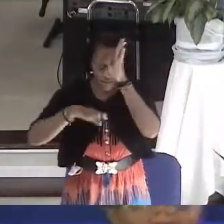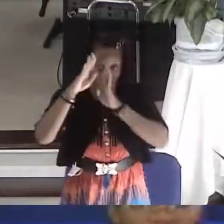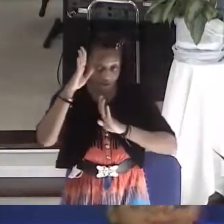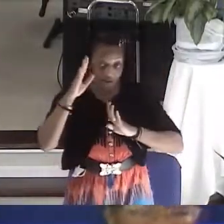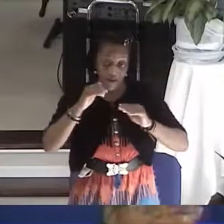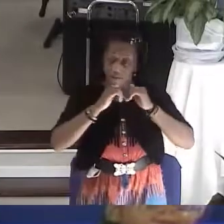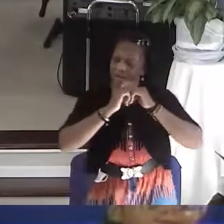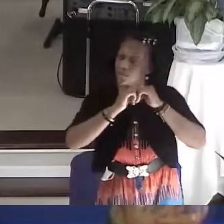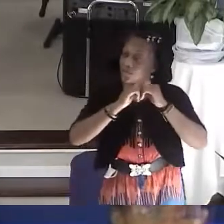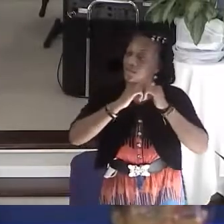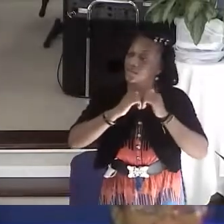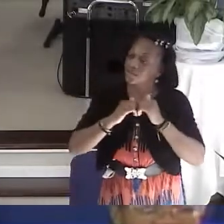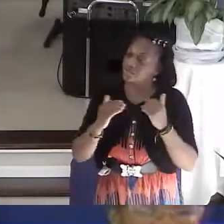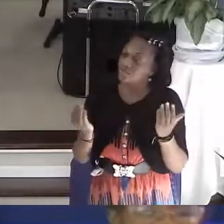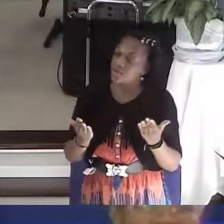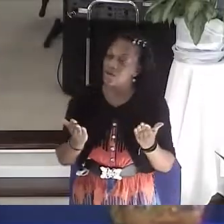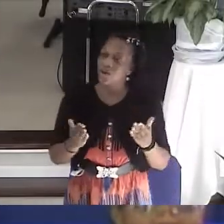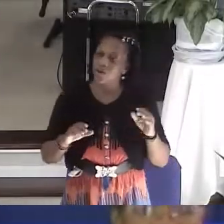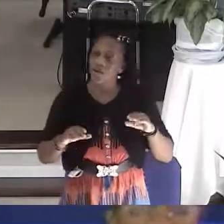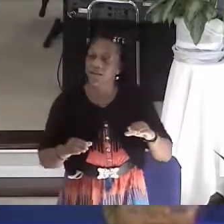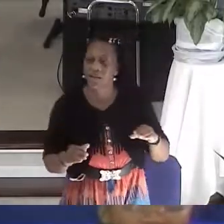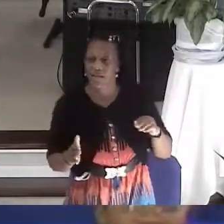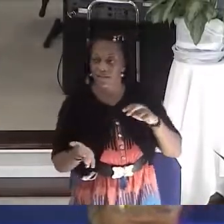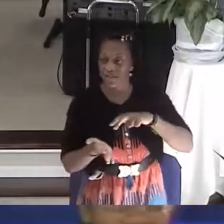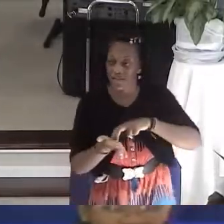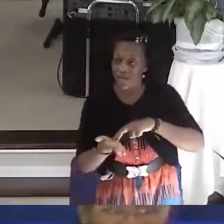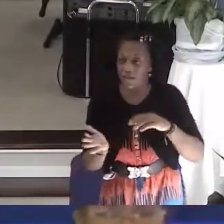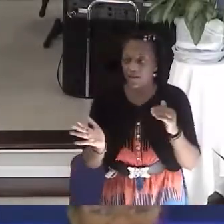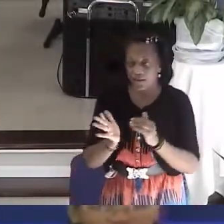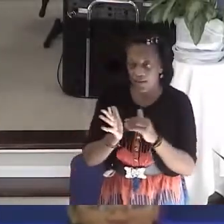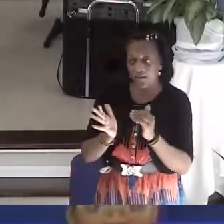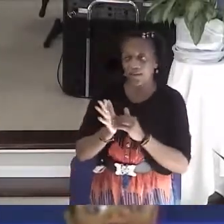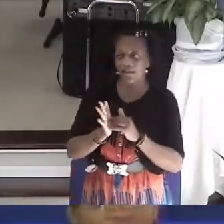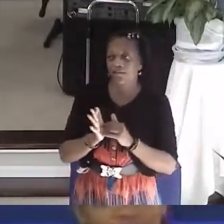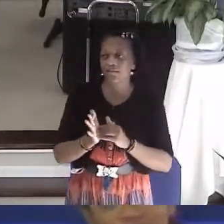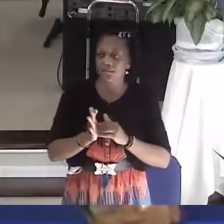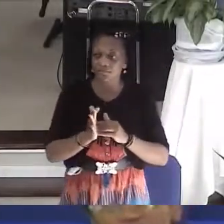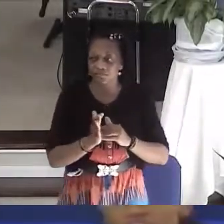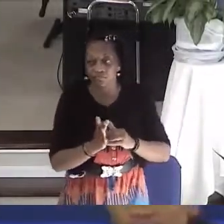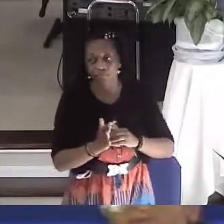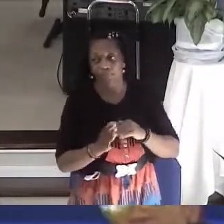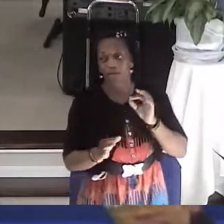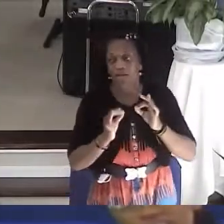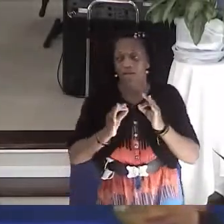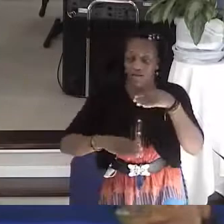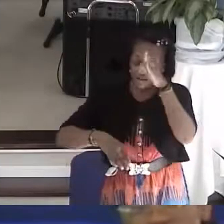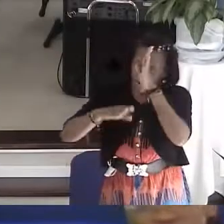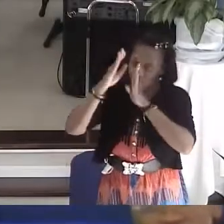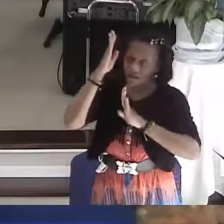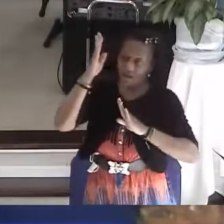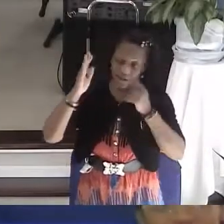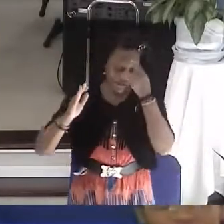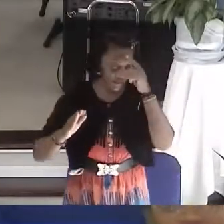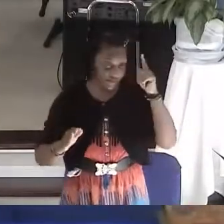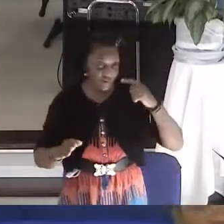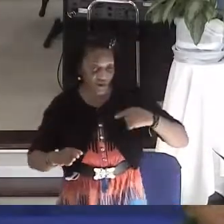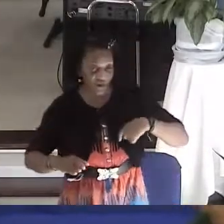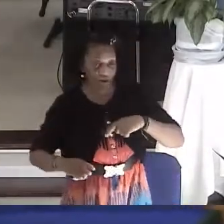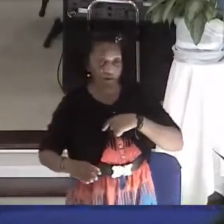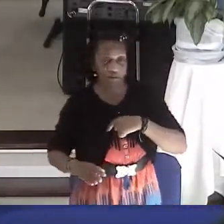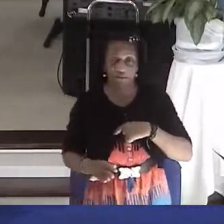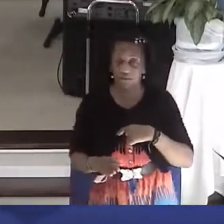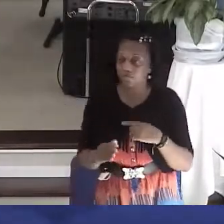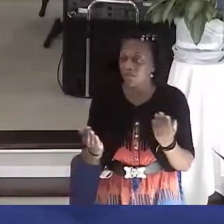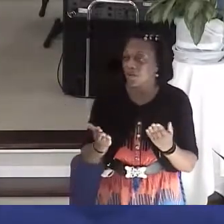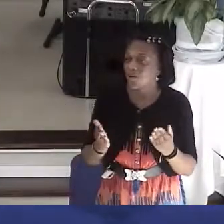is with us, then what could stand again? And if our God is for us, then who could ever stop